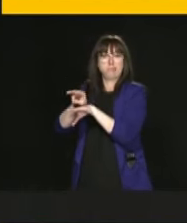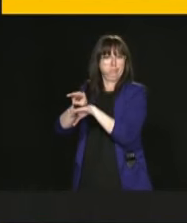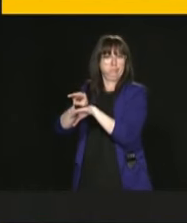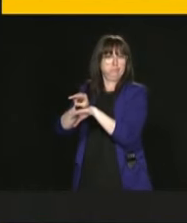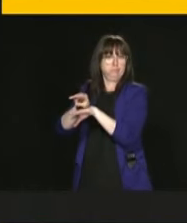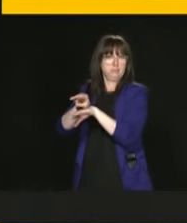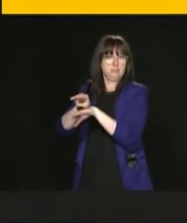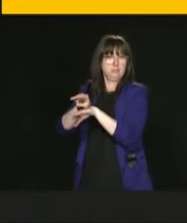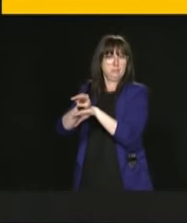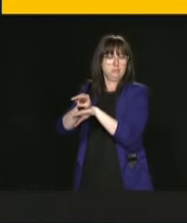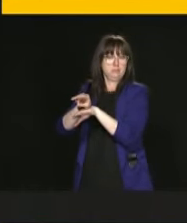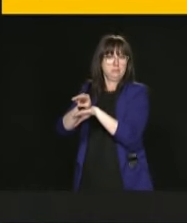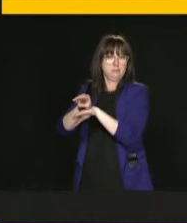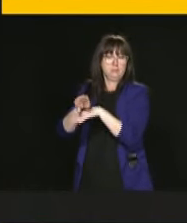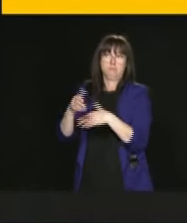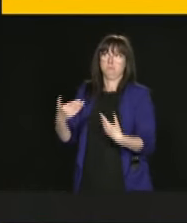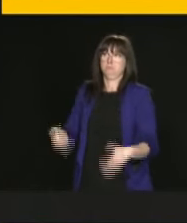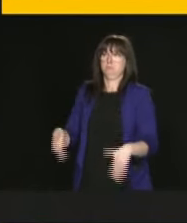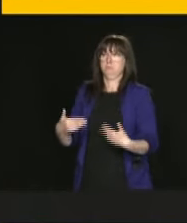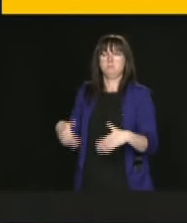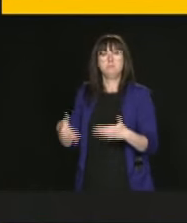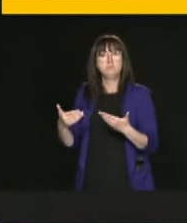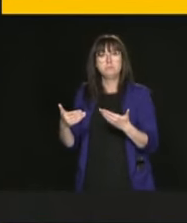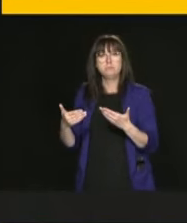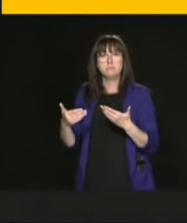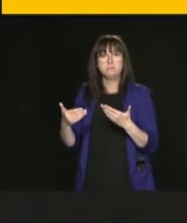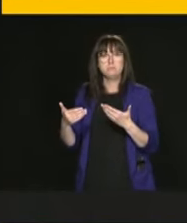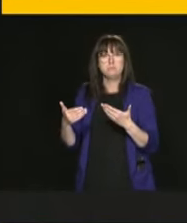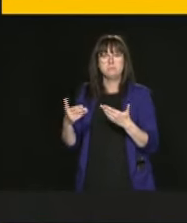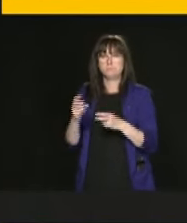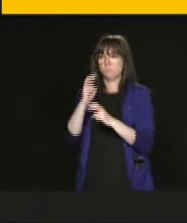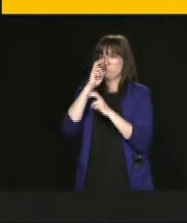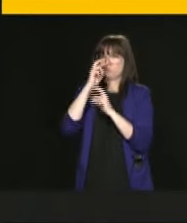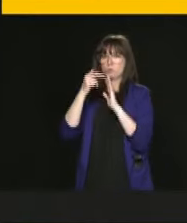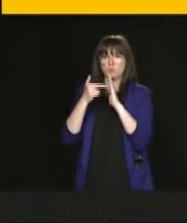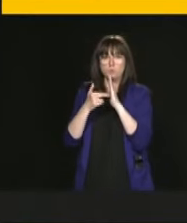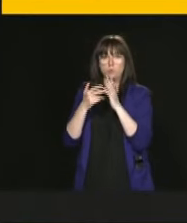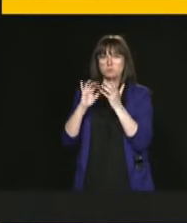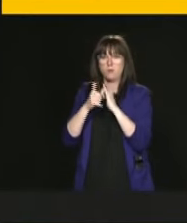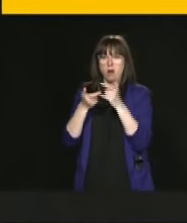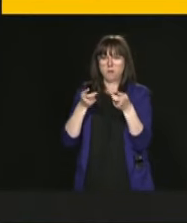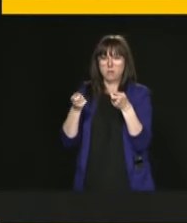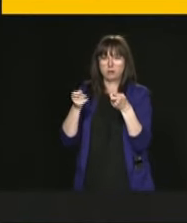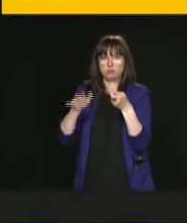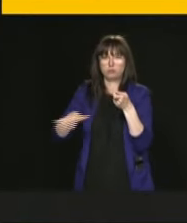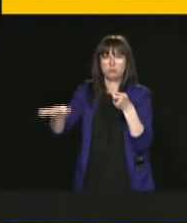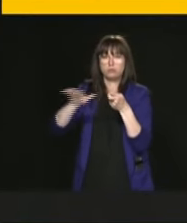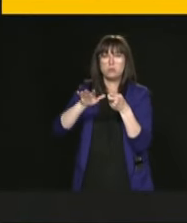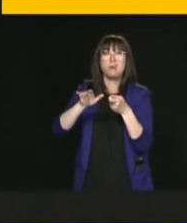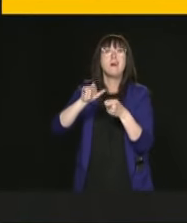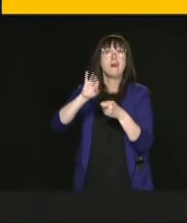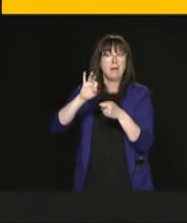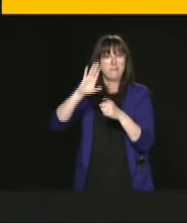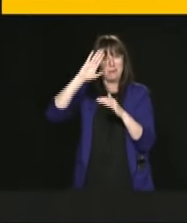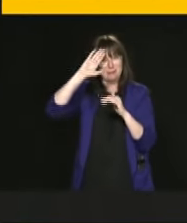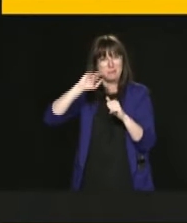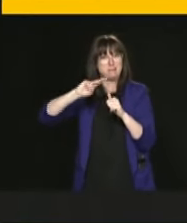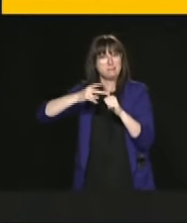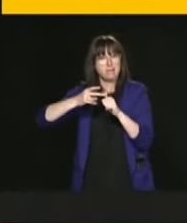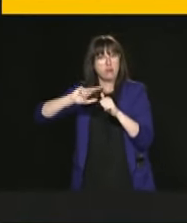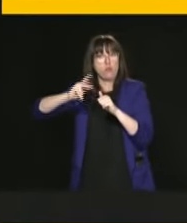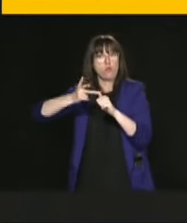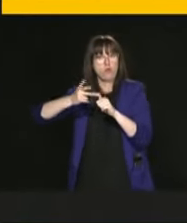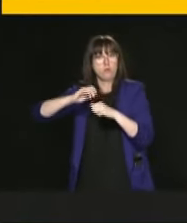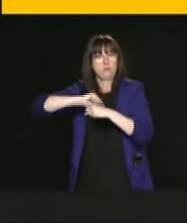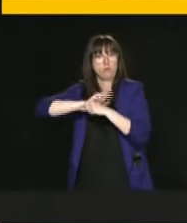and not much wiggle room in the hospital's capacity, especially if we're expecting a second and third wave, potentially. So